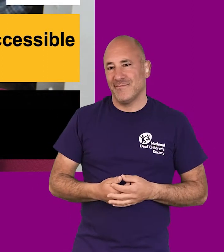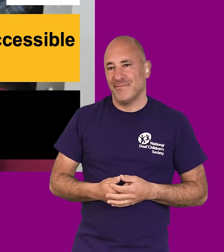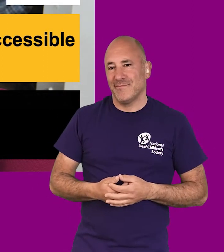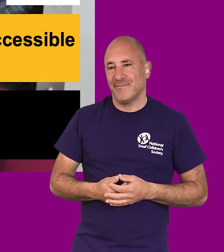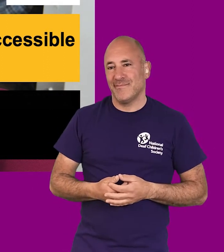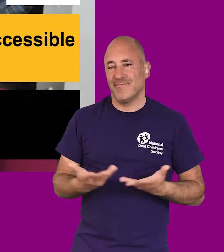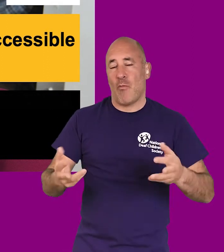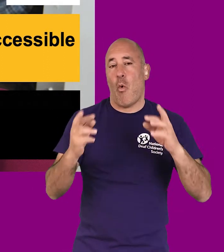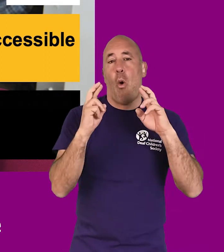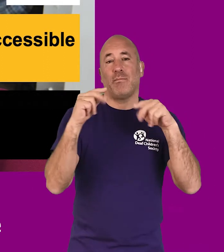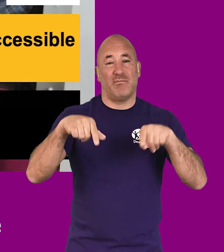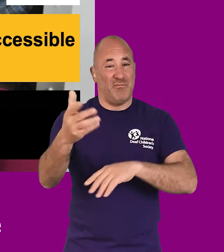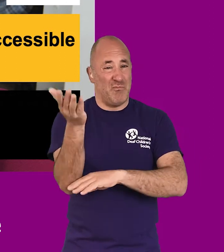opportunities.